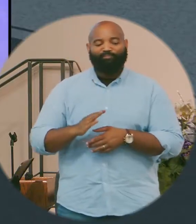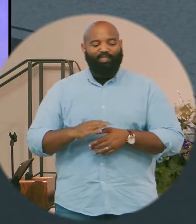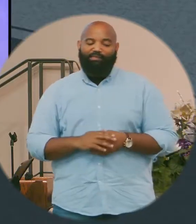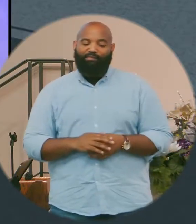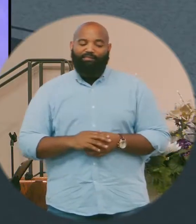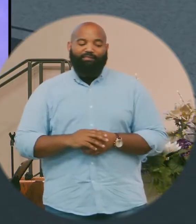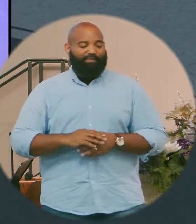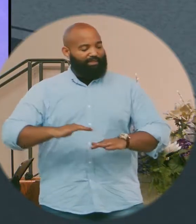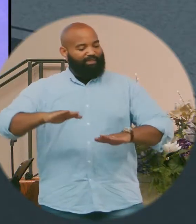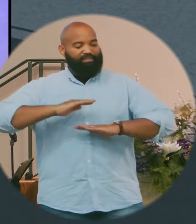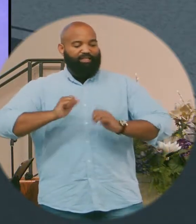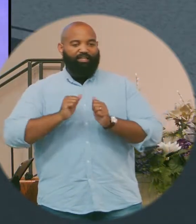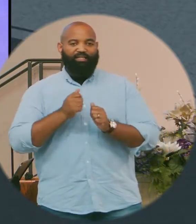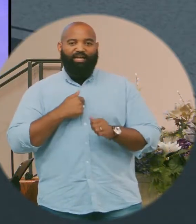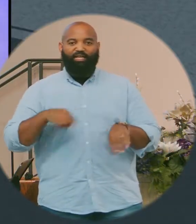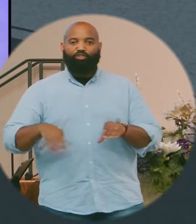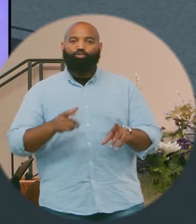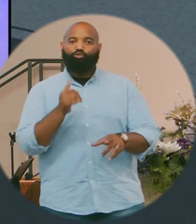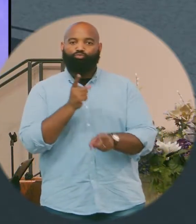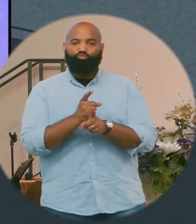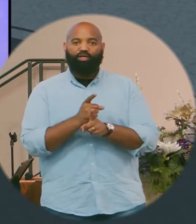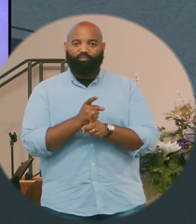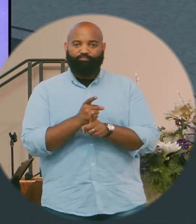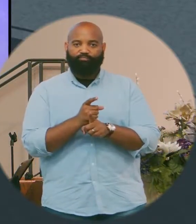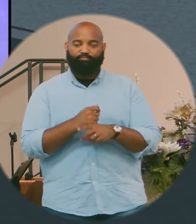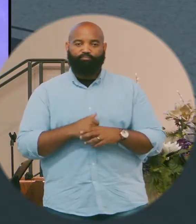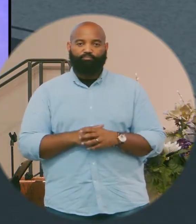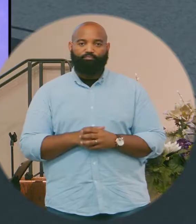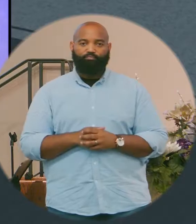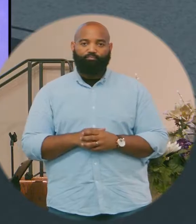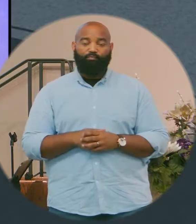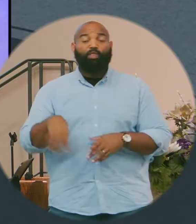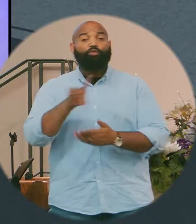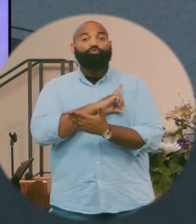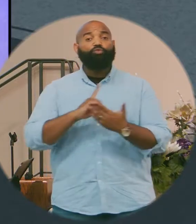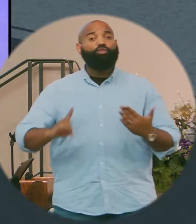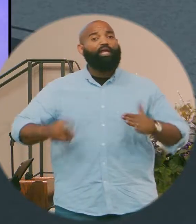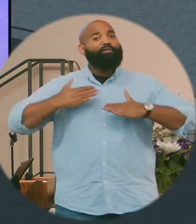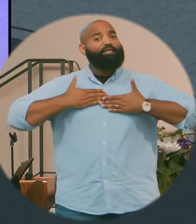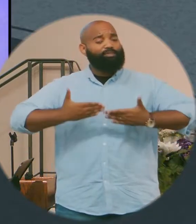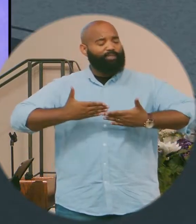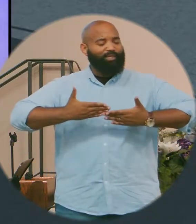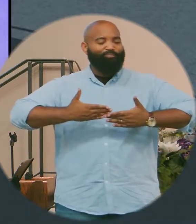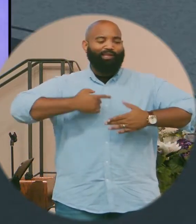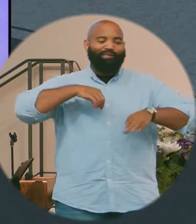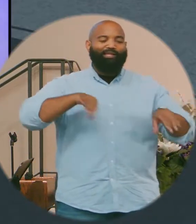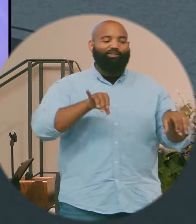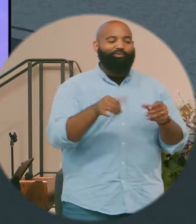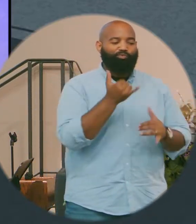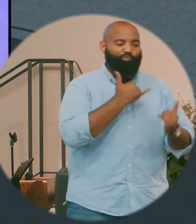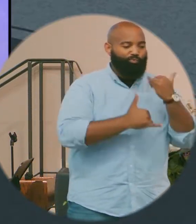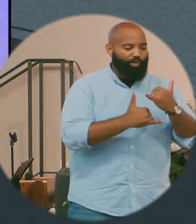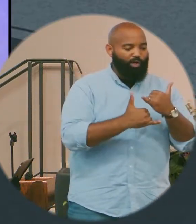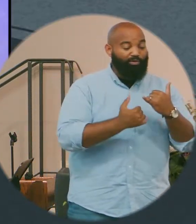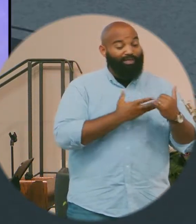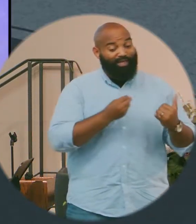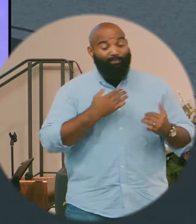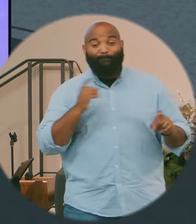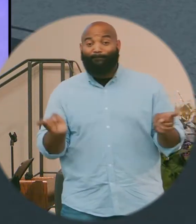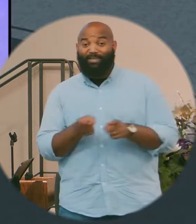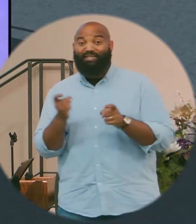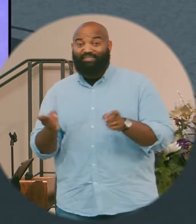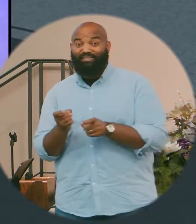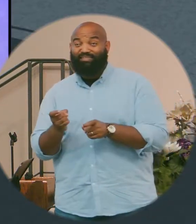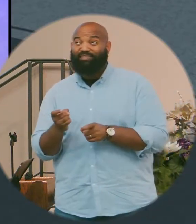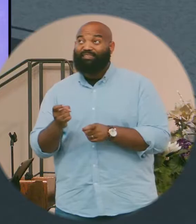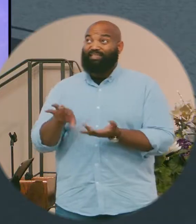was acknowledging that this sin had done some damage to his relationship with God. Verse 4 says,